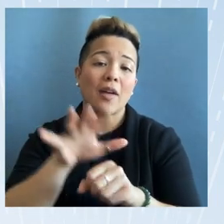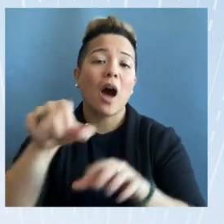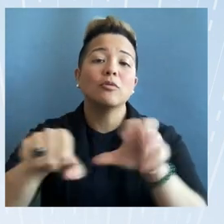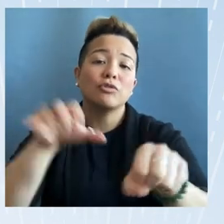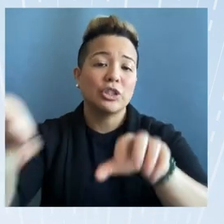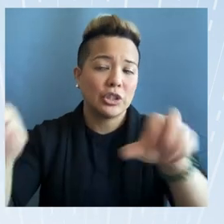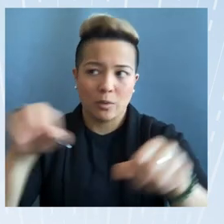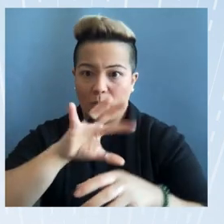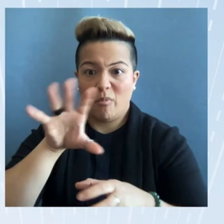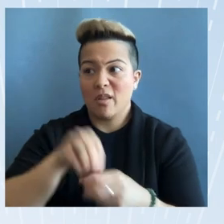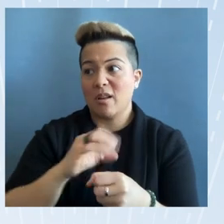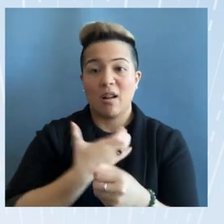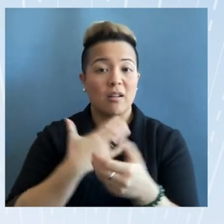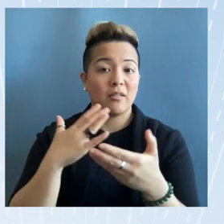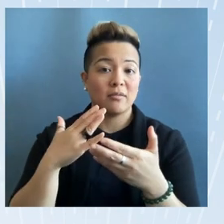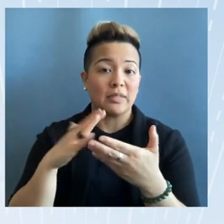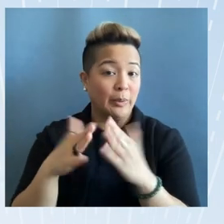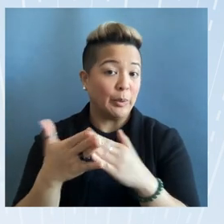our communities.